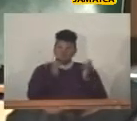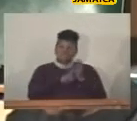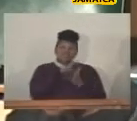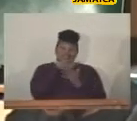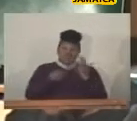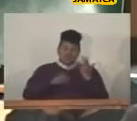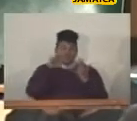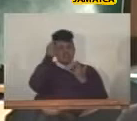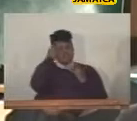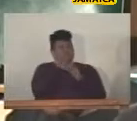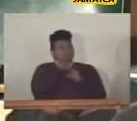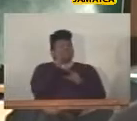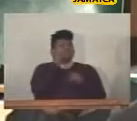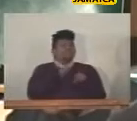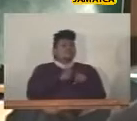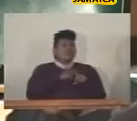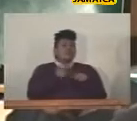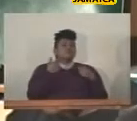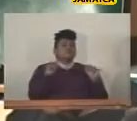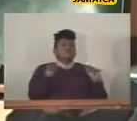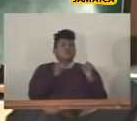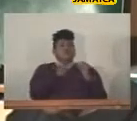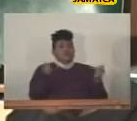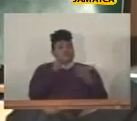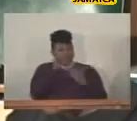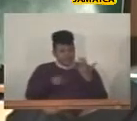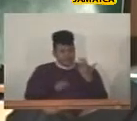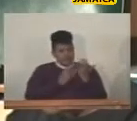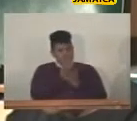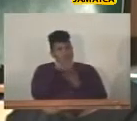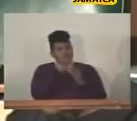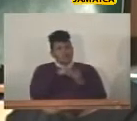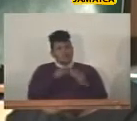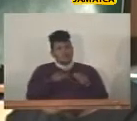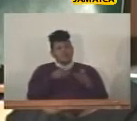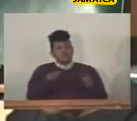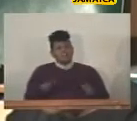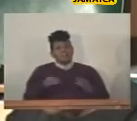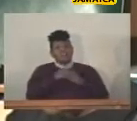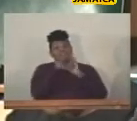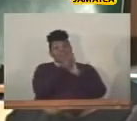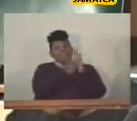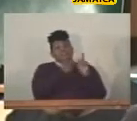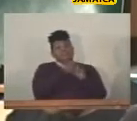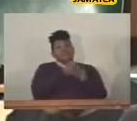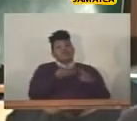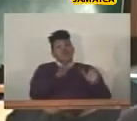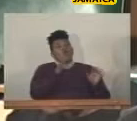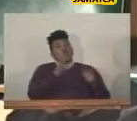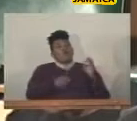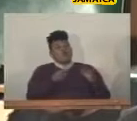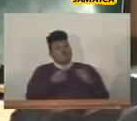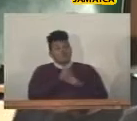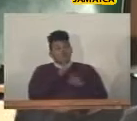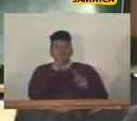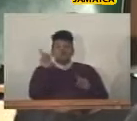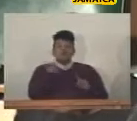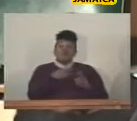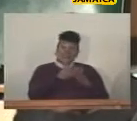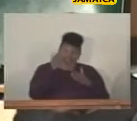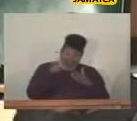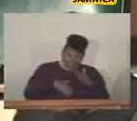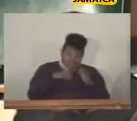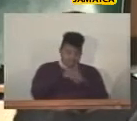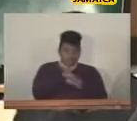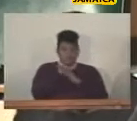victims. Currently, where the victim of a crime suffers loss and/or damage as a result of the criminal acts of the accused,